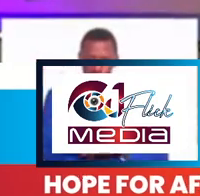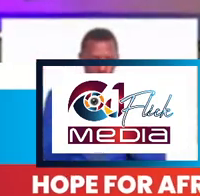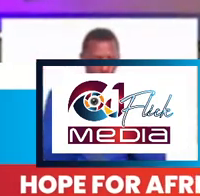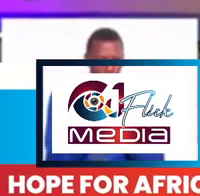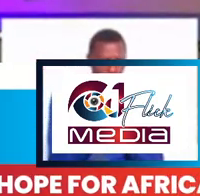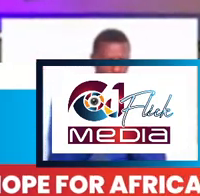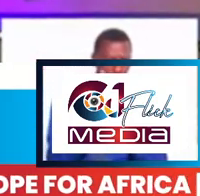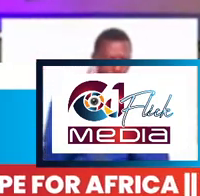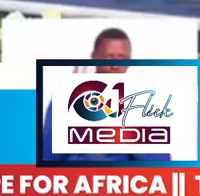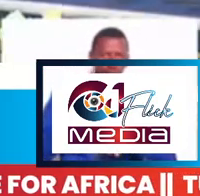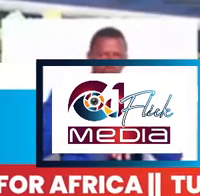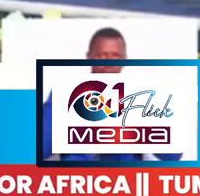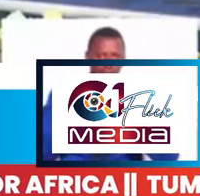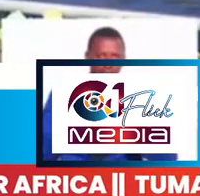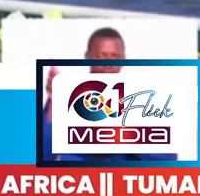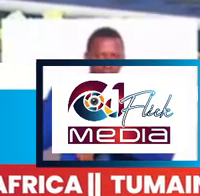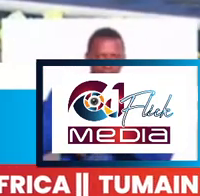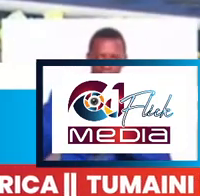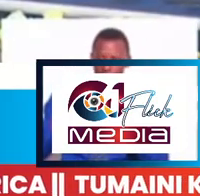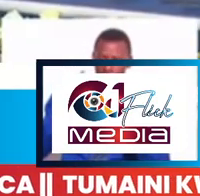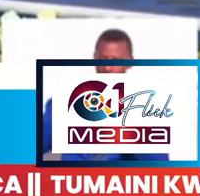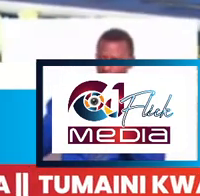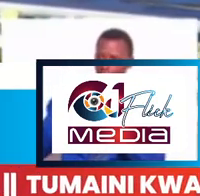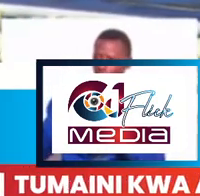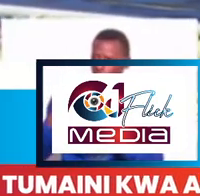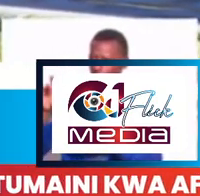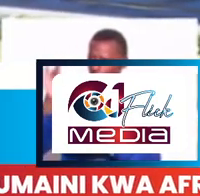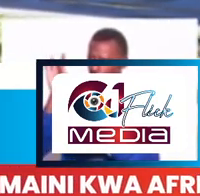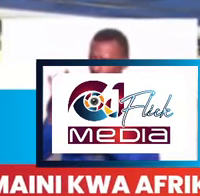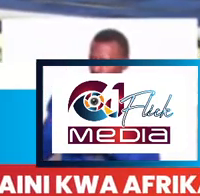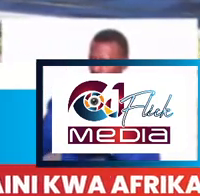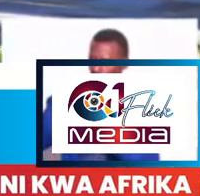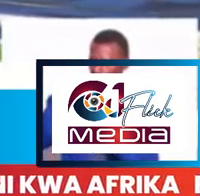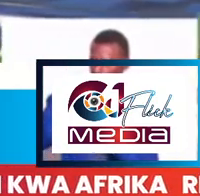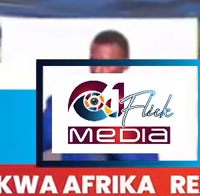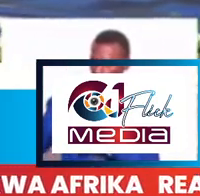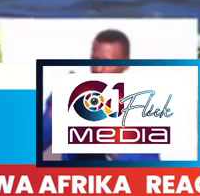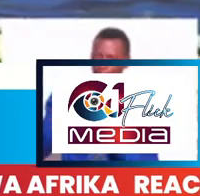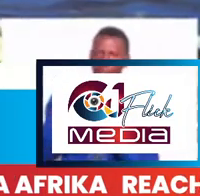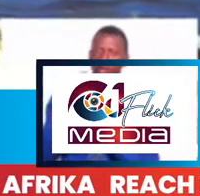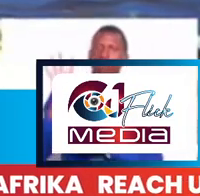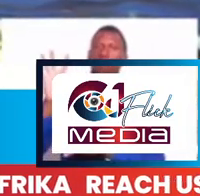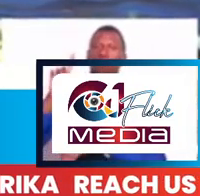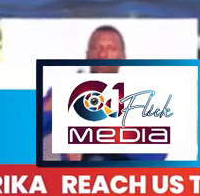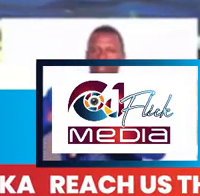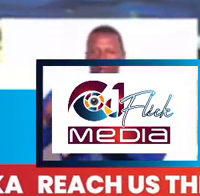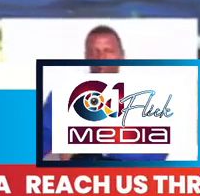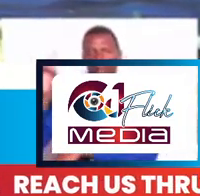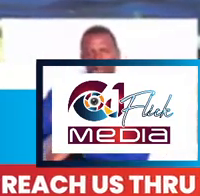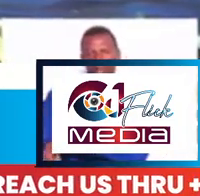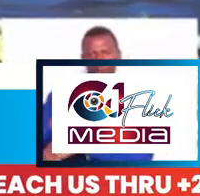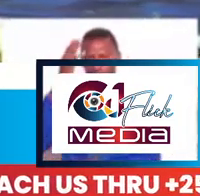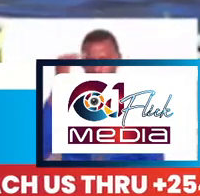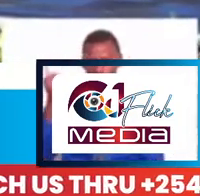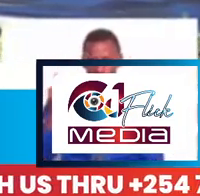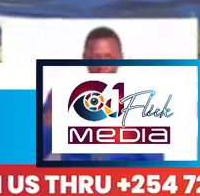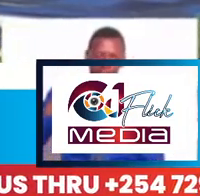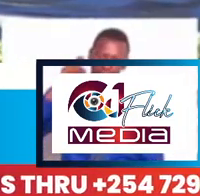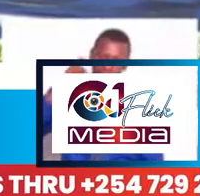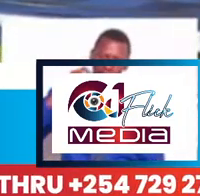but when it comes to the choice of partner, you have to pray 4 times a day. Why? We need wisdom from